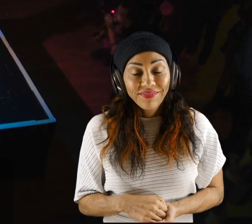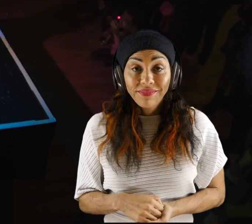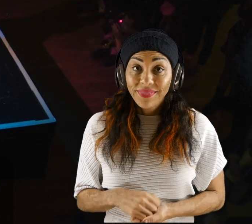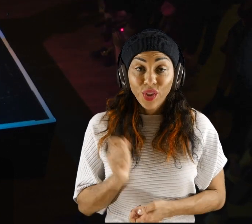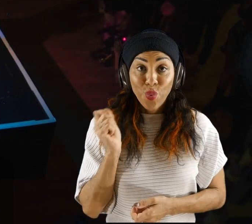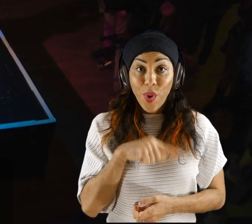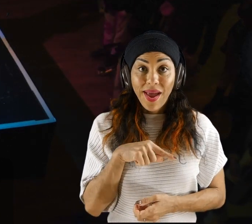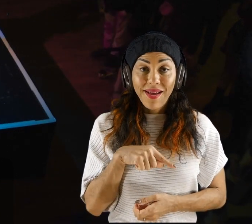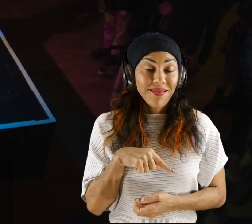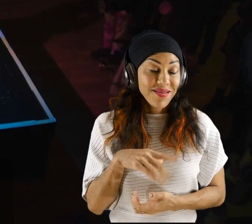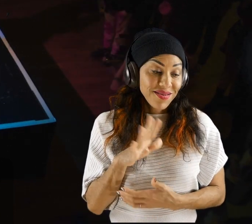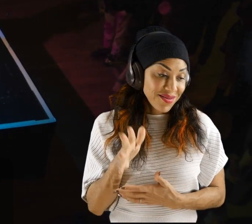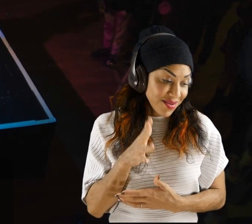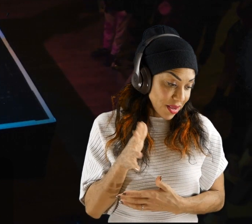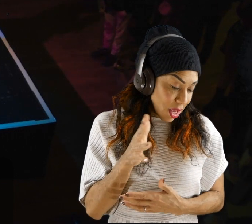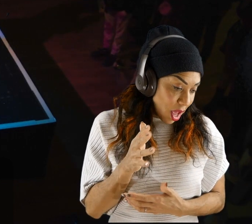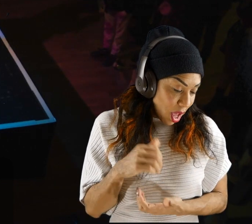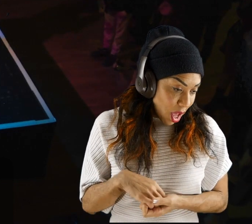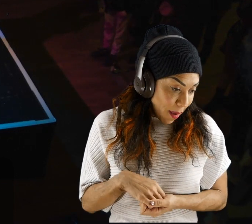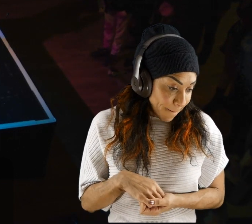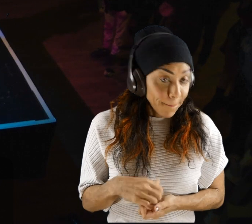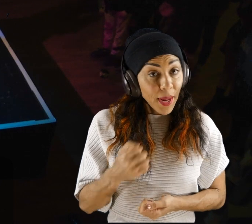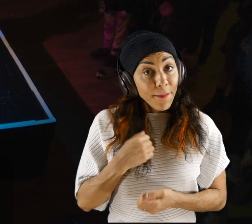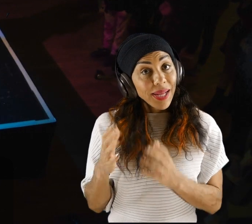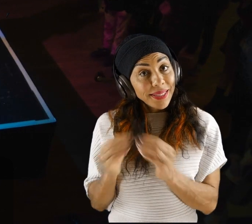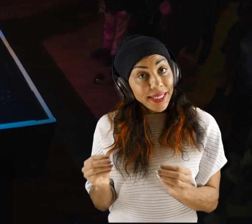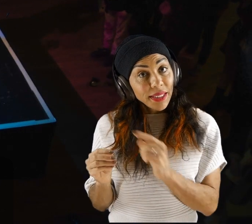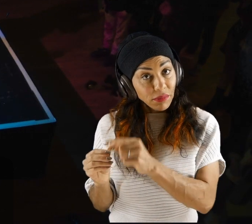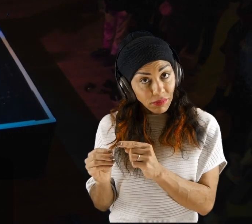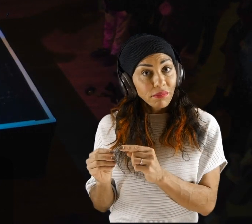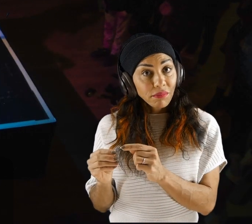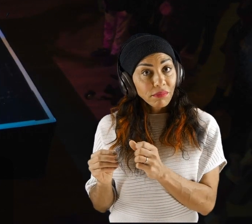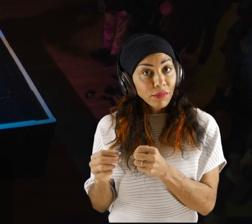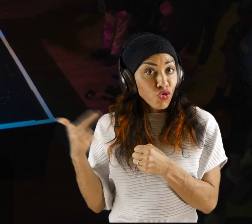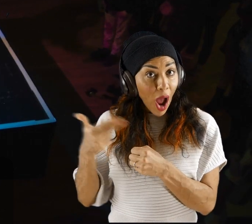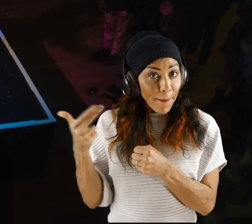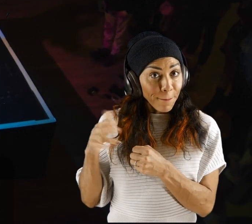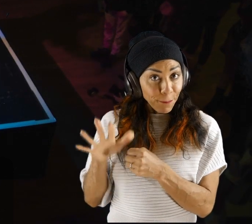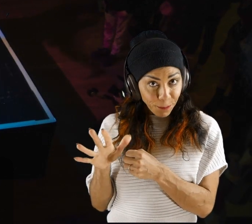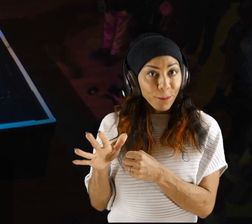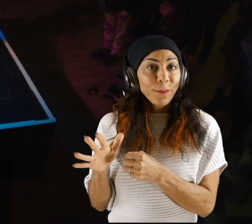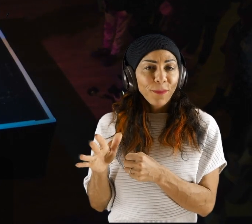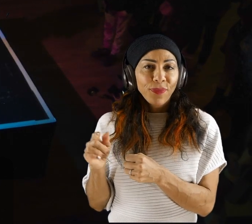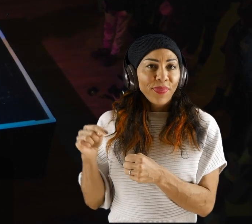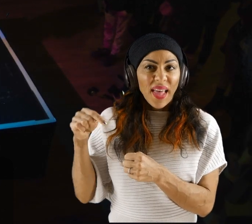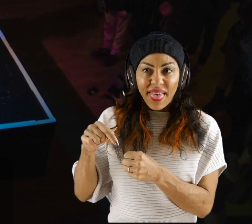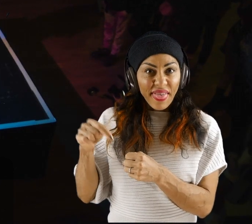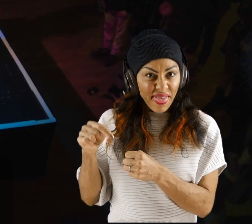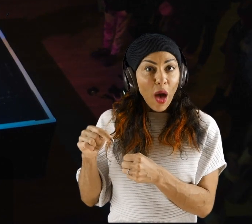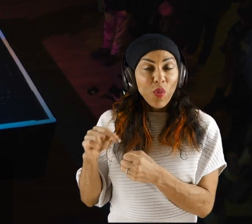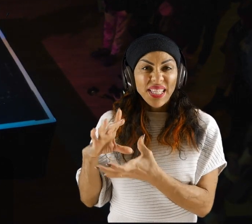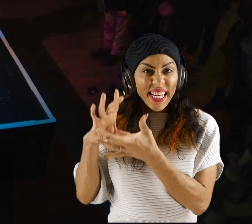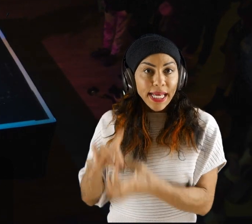It's so weird because the scene that I come from was the whole thing was built around not being able to do certain